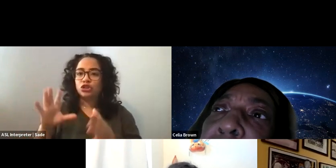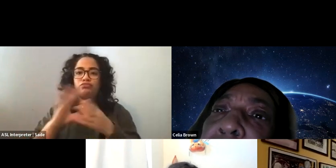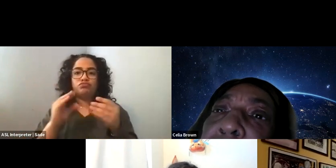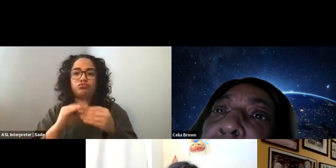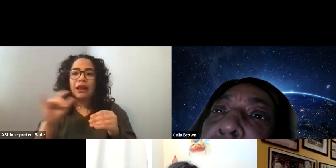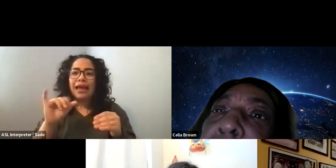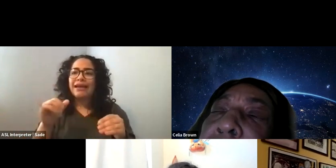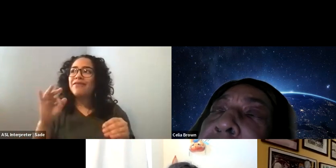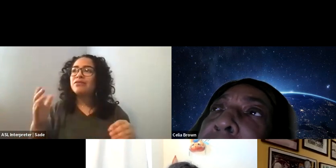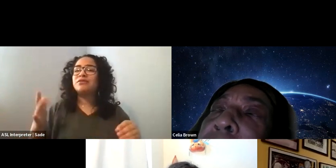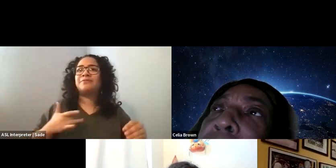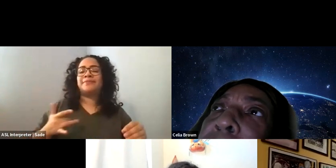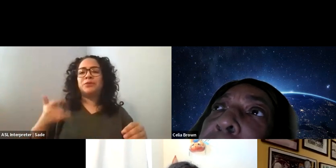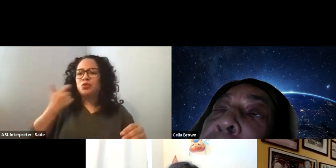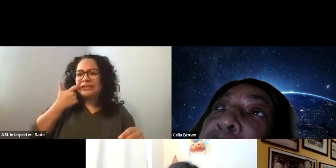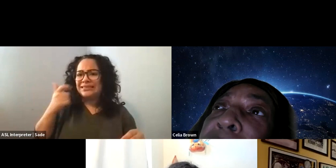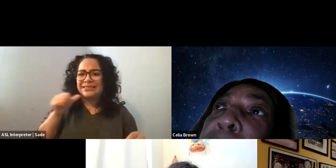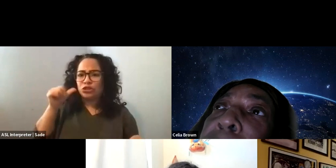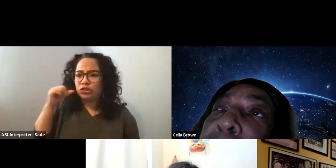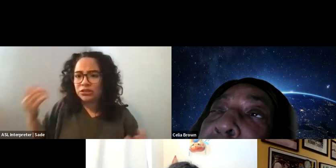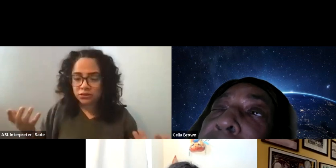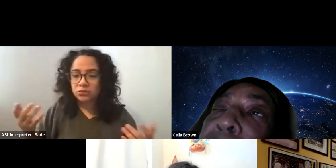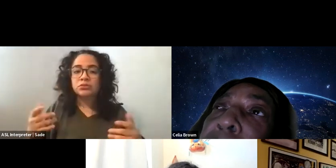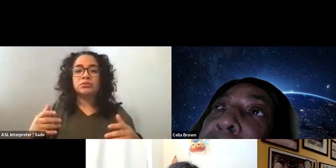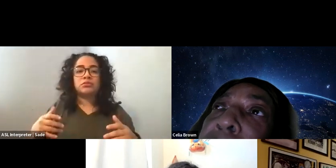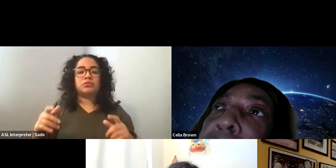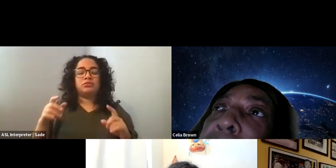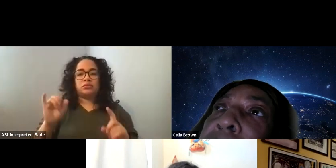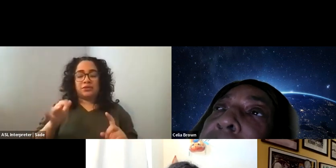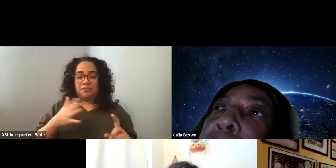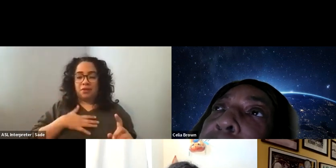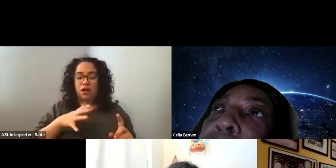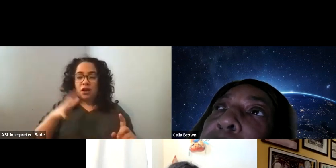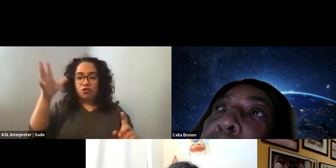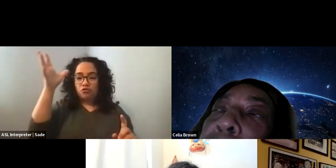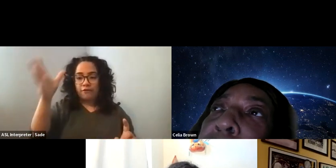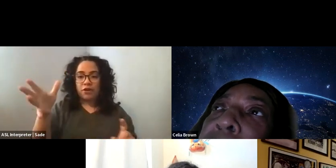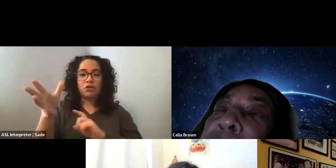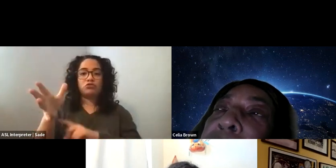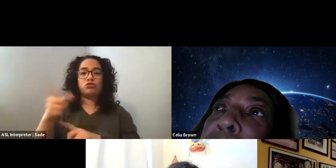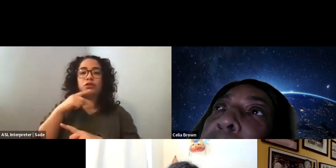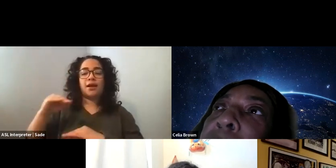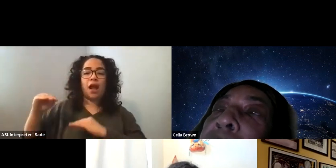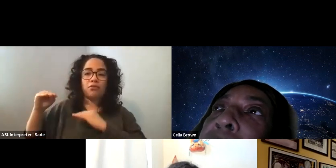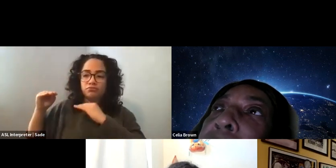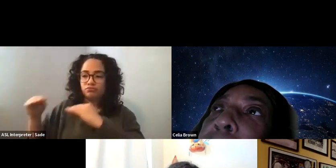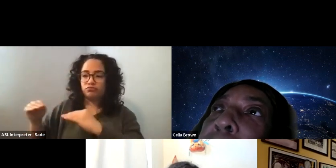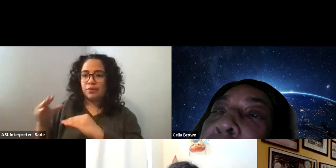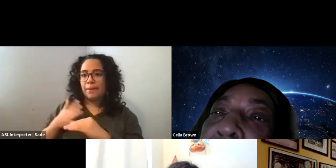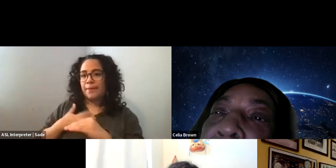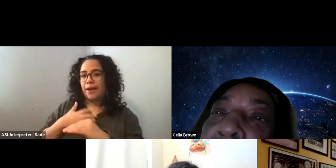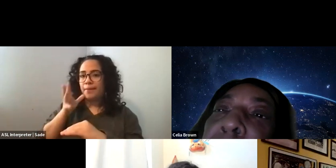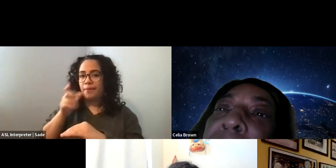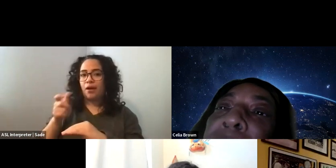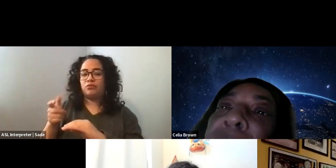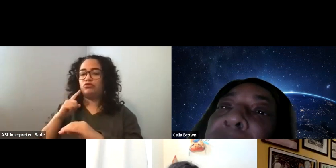was for her to deal with it. But she had, my grandfather really taught her to, you know, be